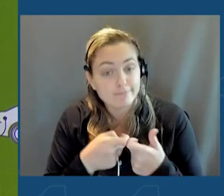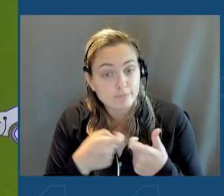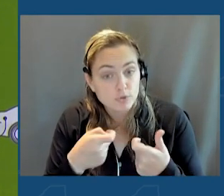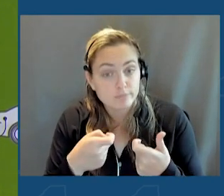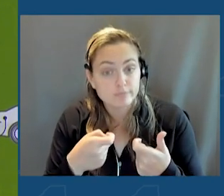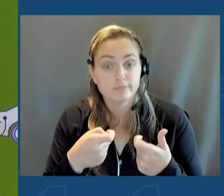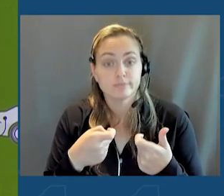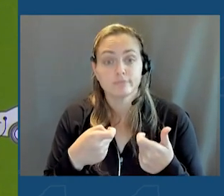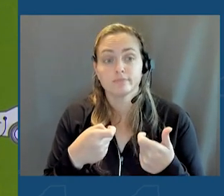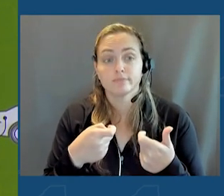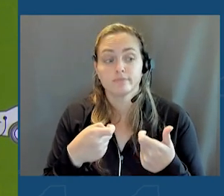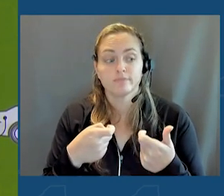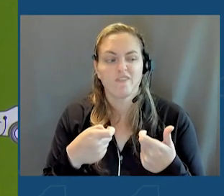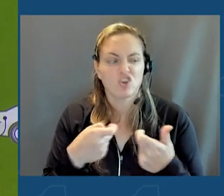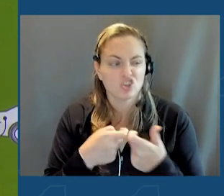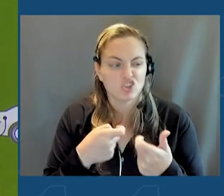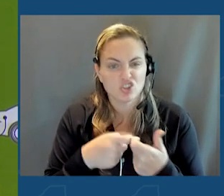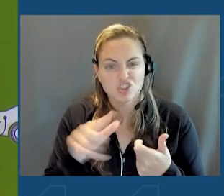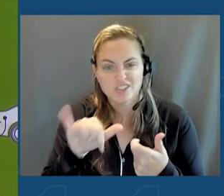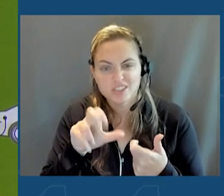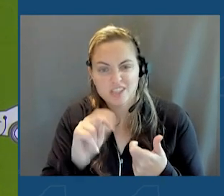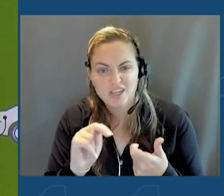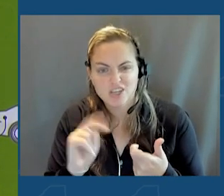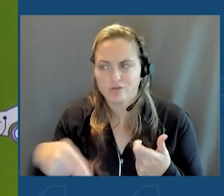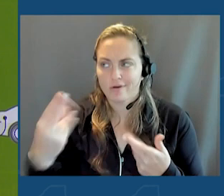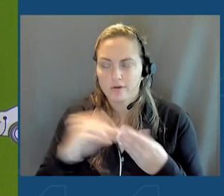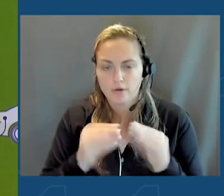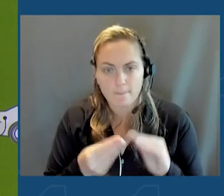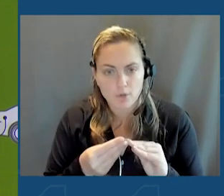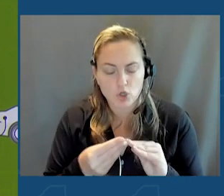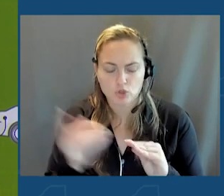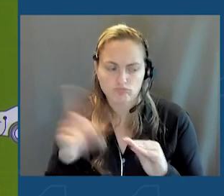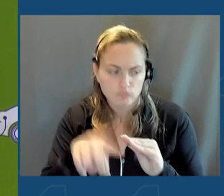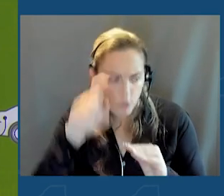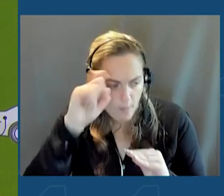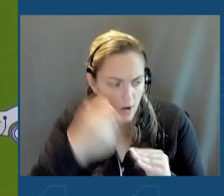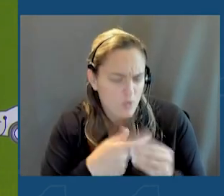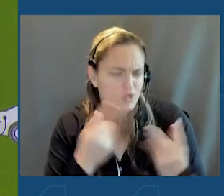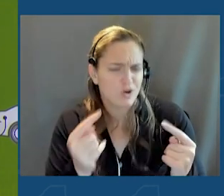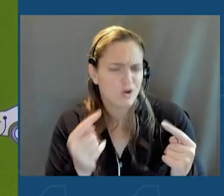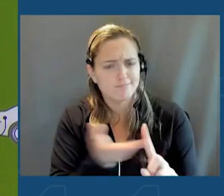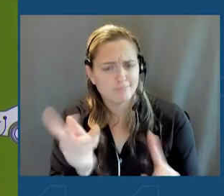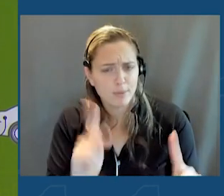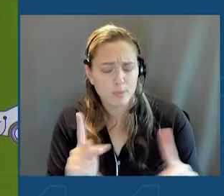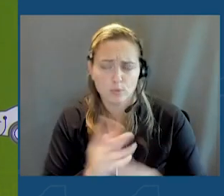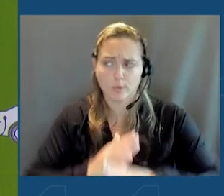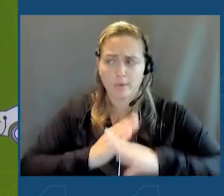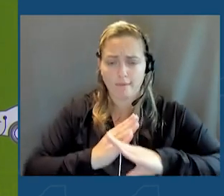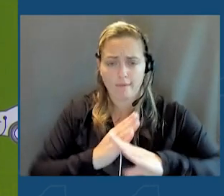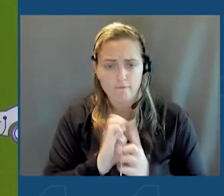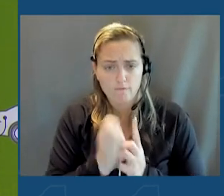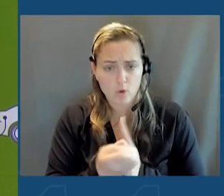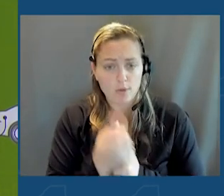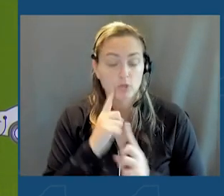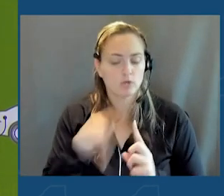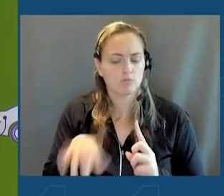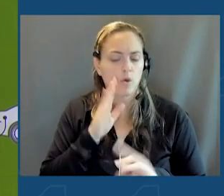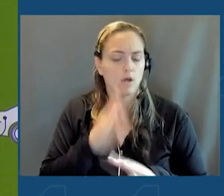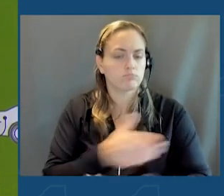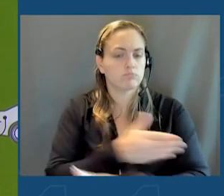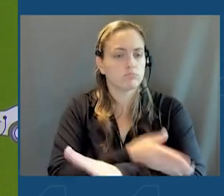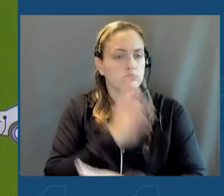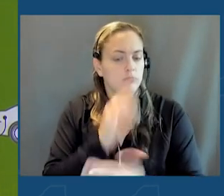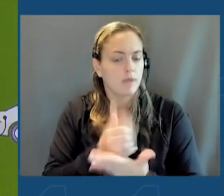Bronx, higher numbers, because we're trying to get people to do what they can to protect the environment. So this is going to help us meet our